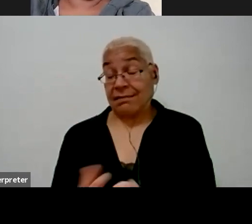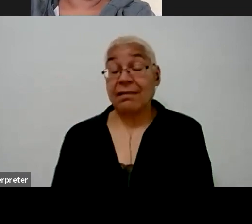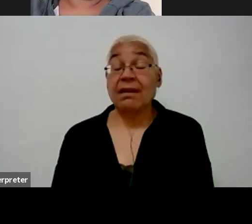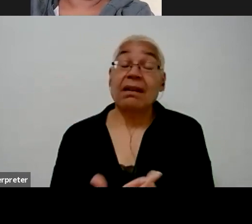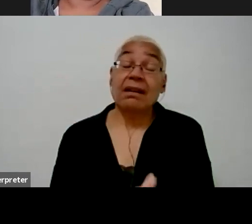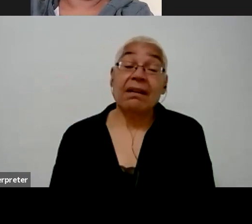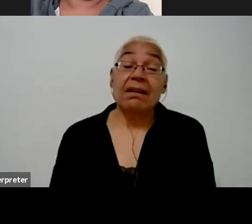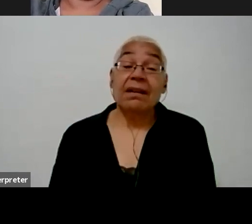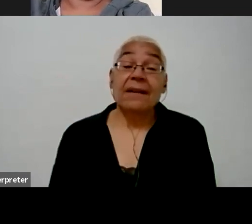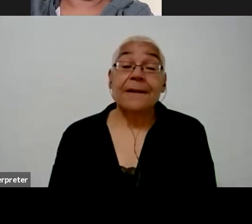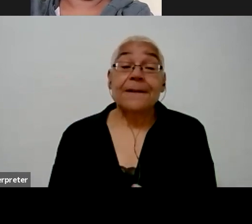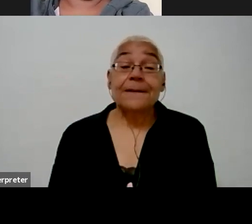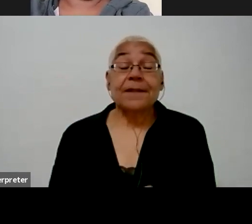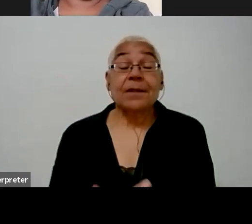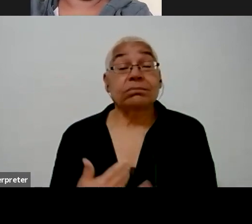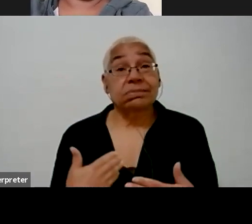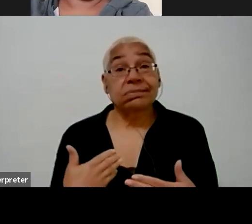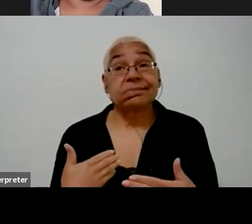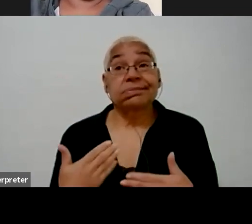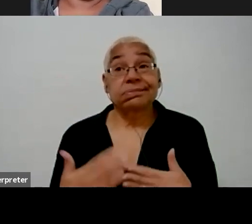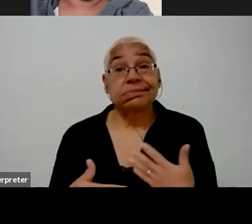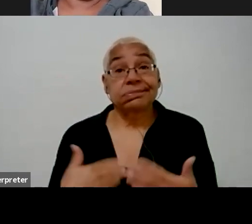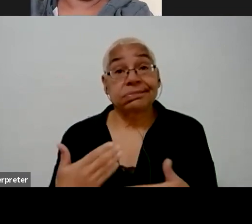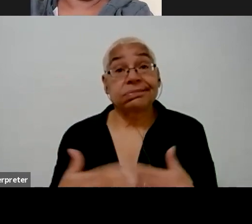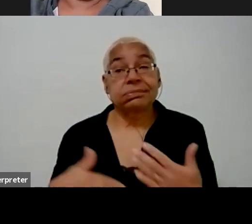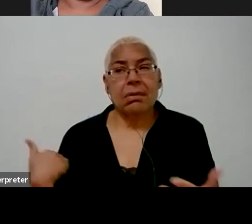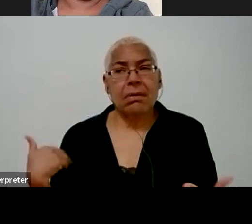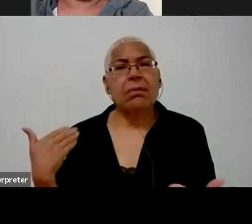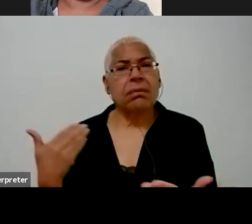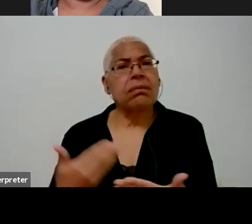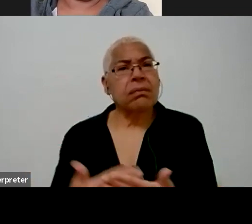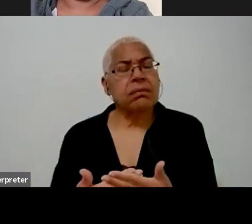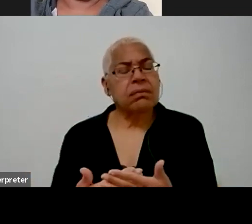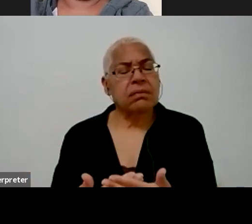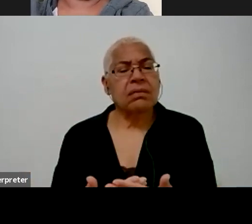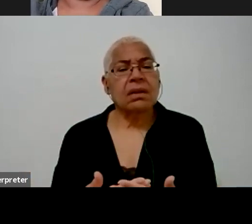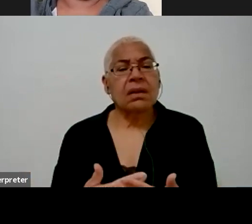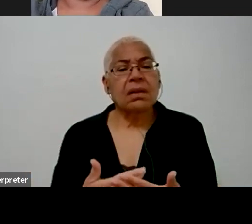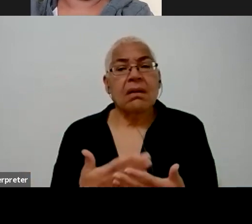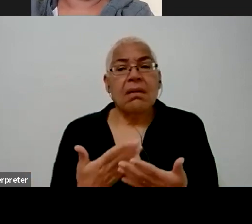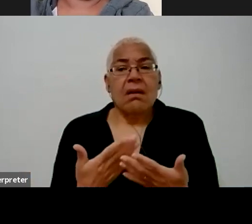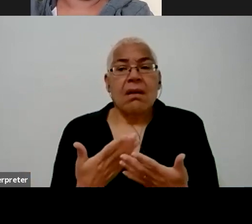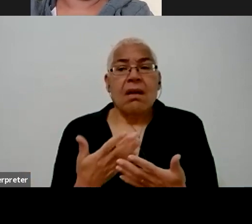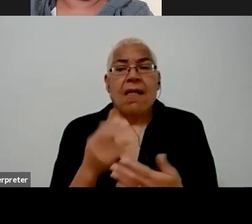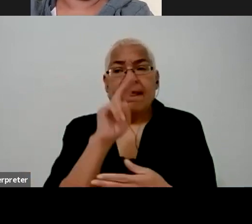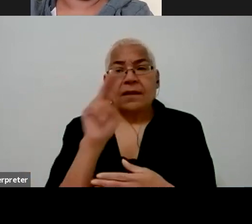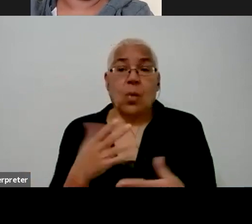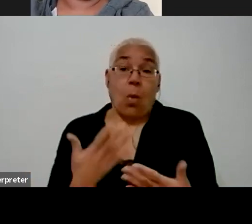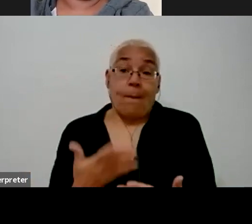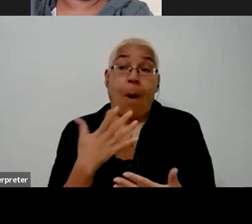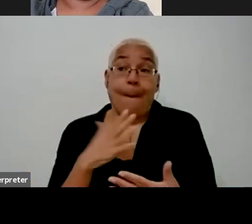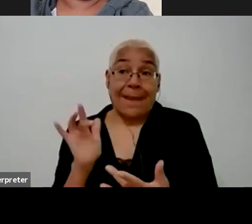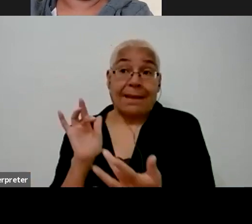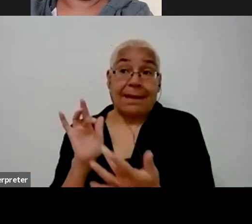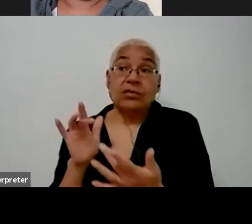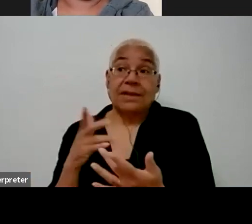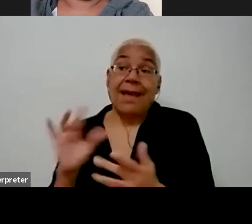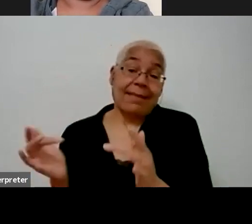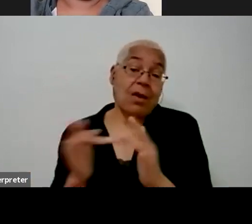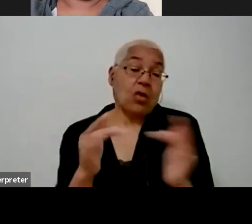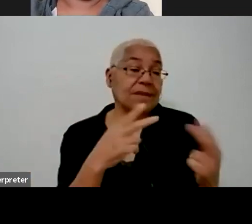yeah, it goes on for a long time now. And the current school was contacted as well. So I was